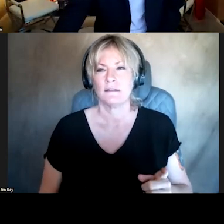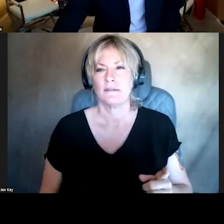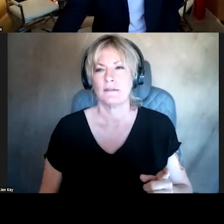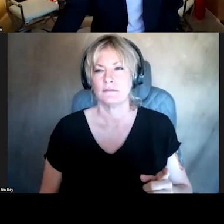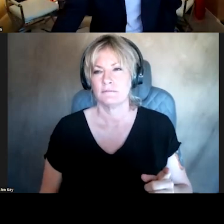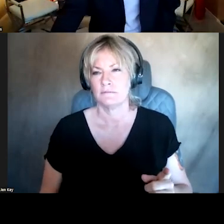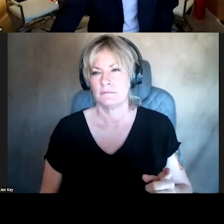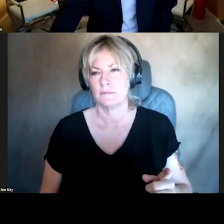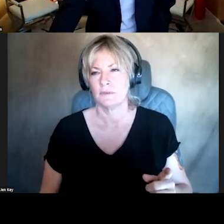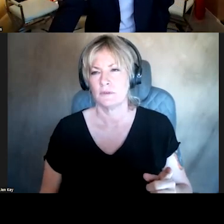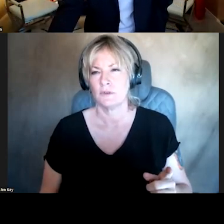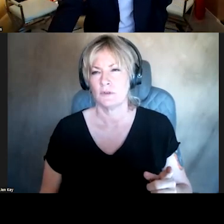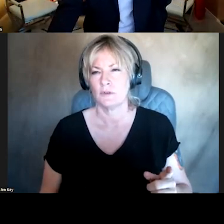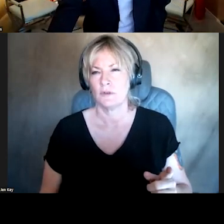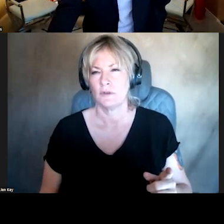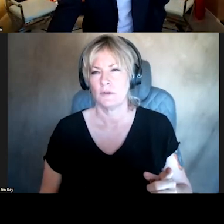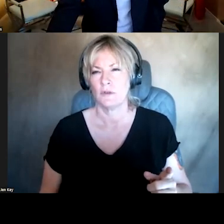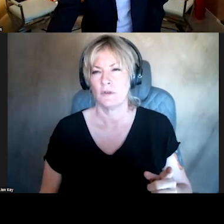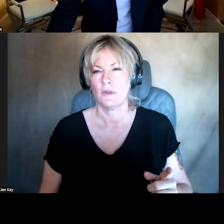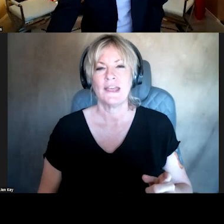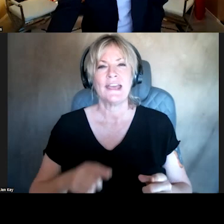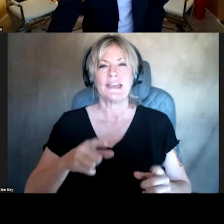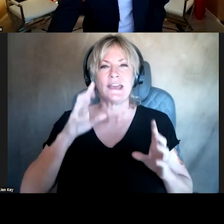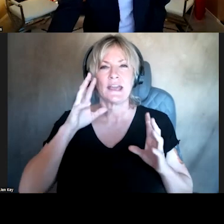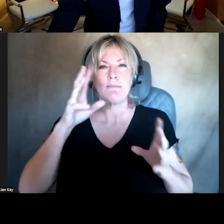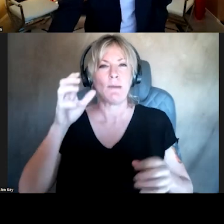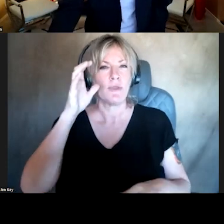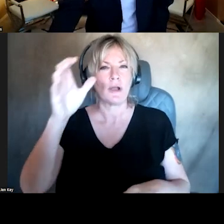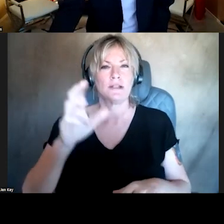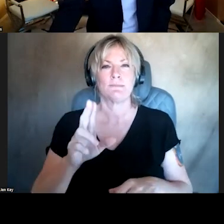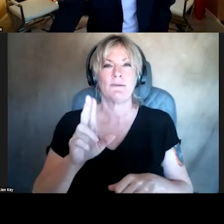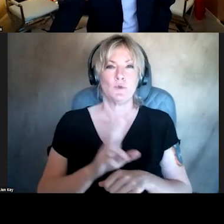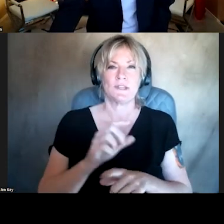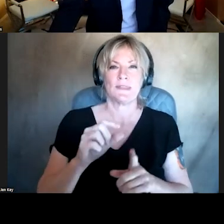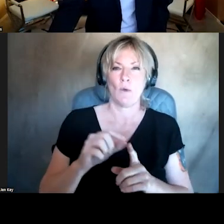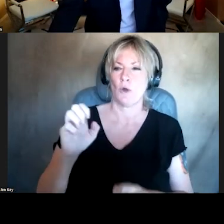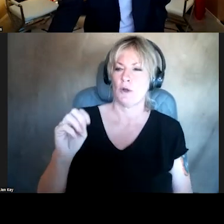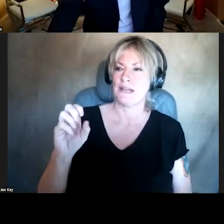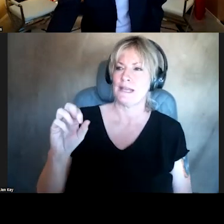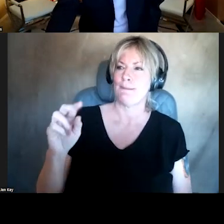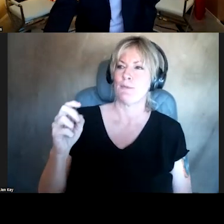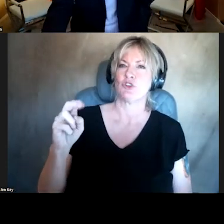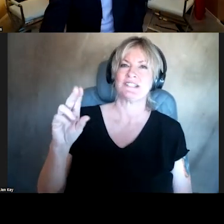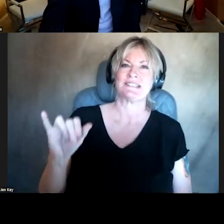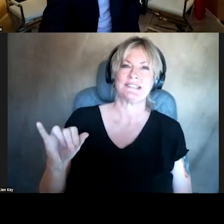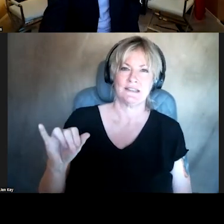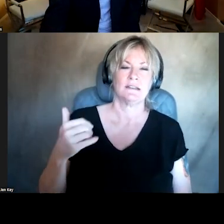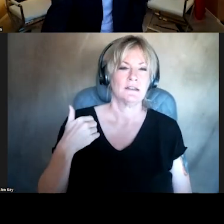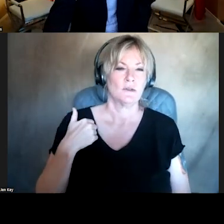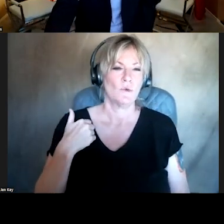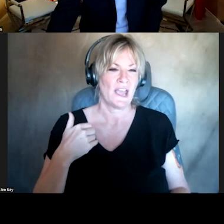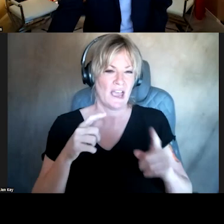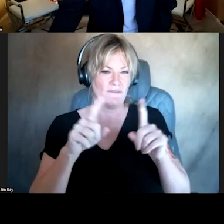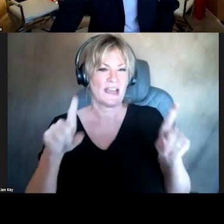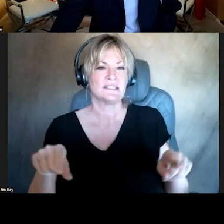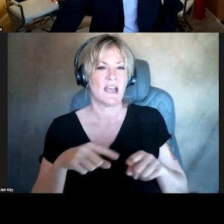use the word emergency in lieu of crisis care. And we've got the sign for the hotline on the Golden Gate